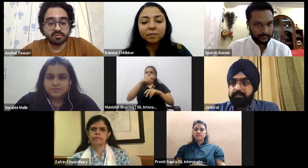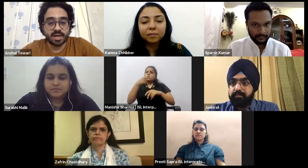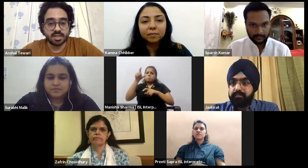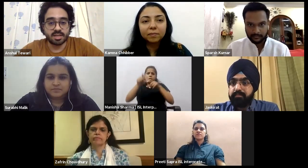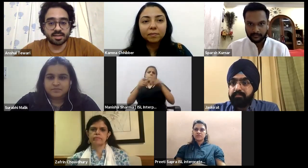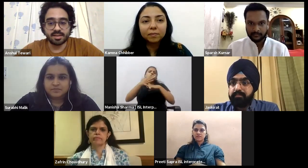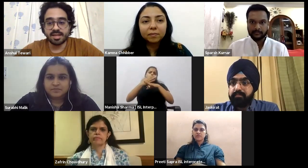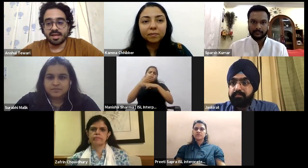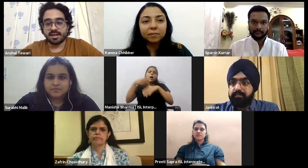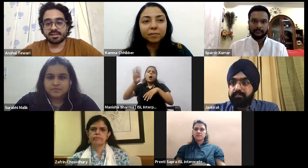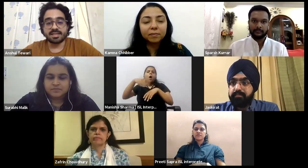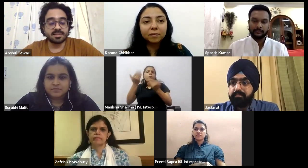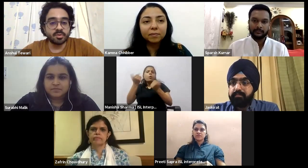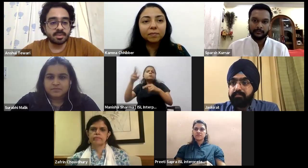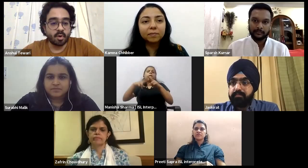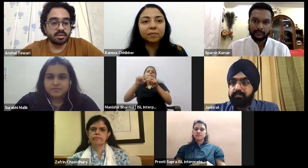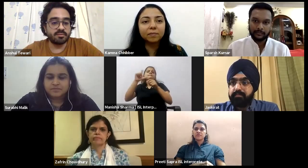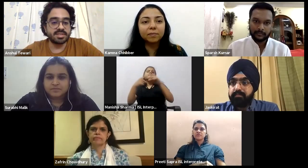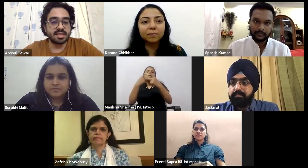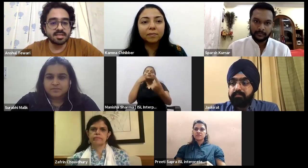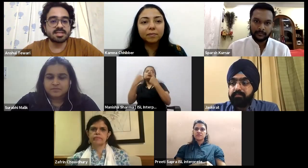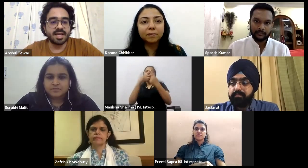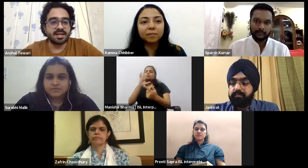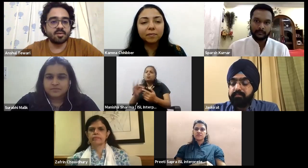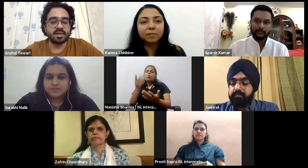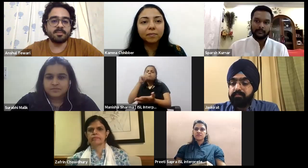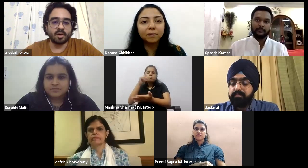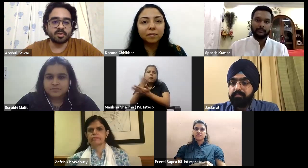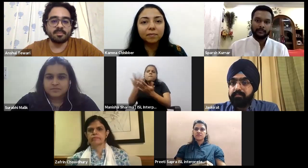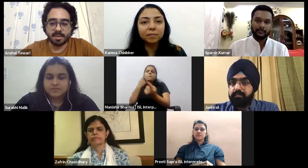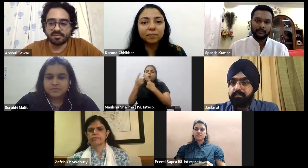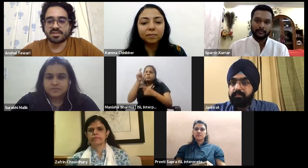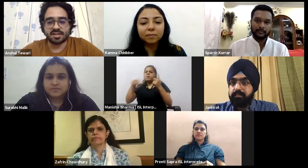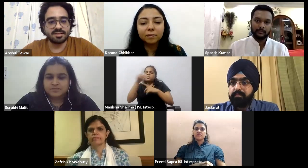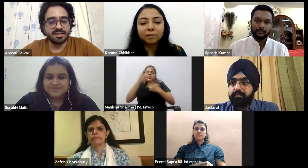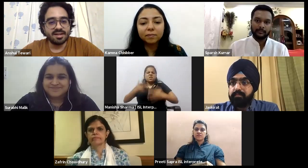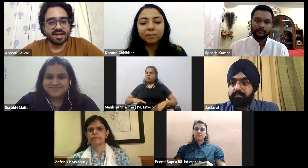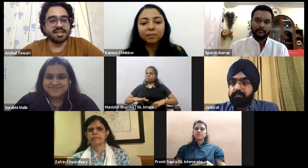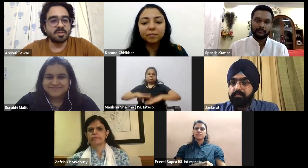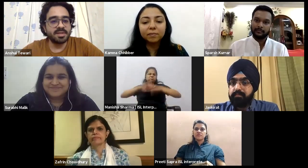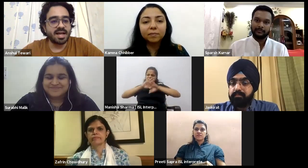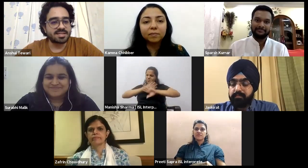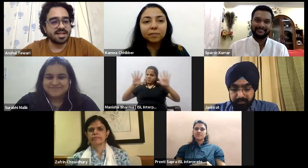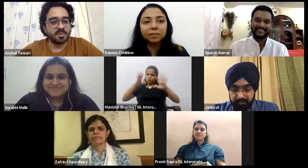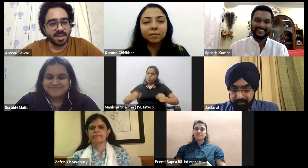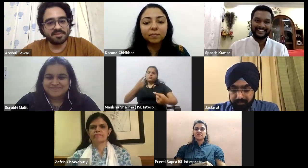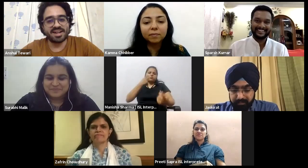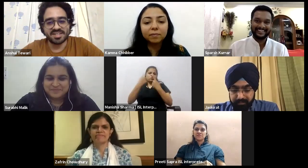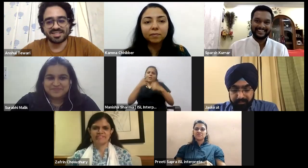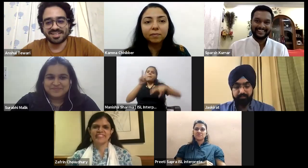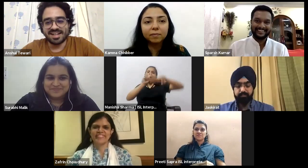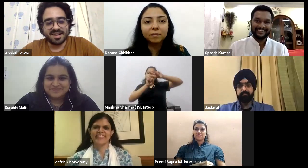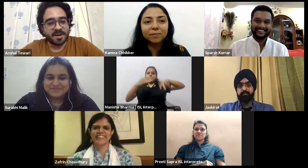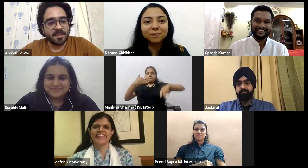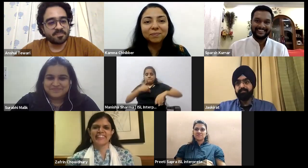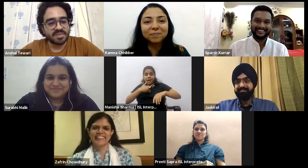start doing fact checking. And I think that's the most important thing when citizens decide that, okay, ab bahut ho gaya, main bhi fact checker. I think that should be the hashtag, main bhi fact